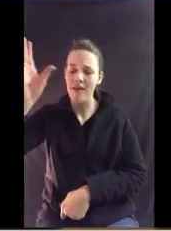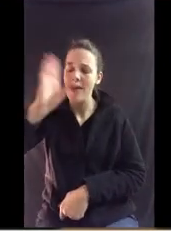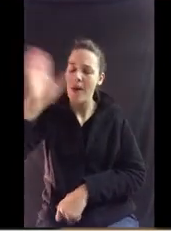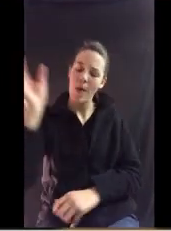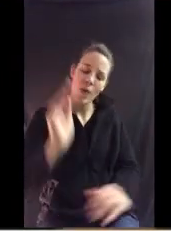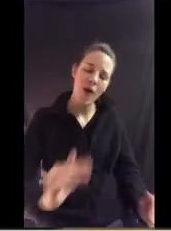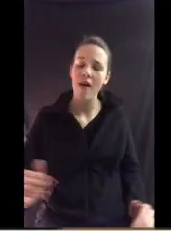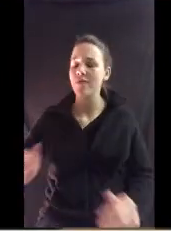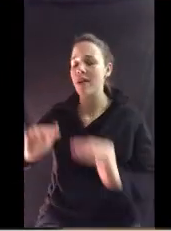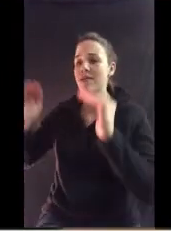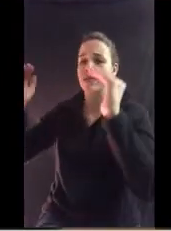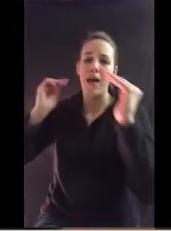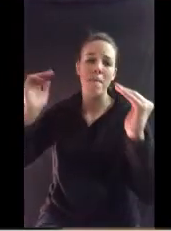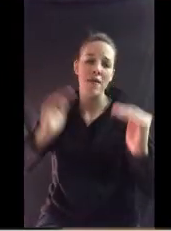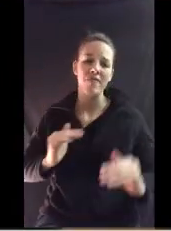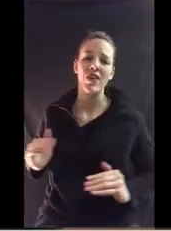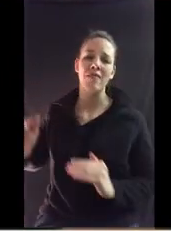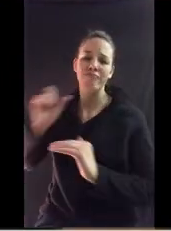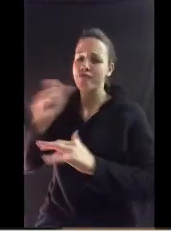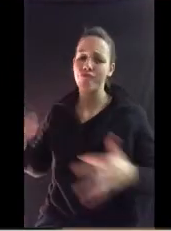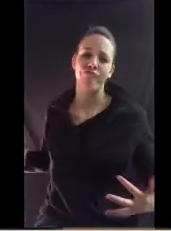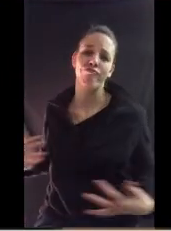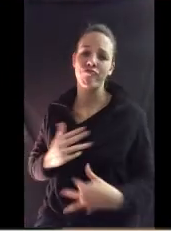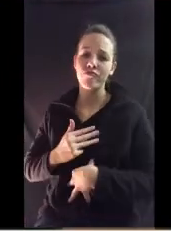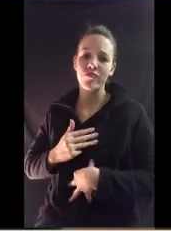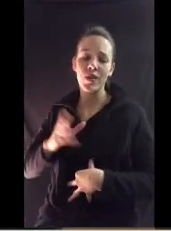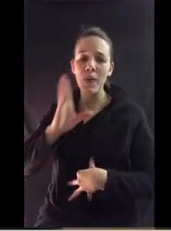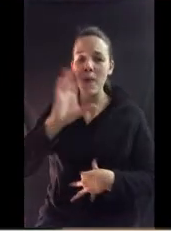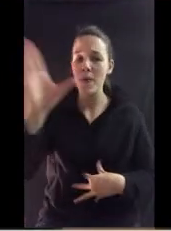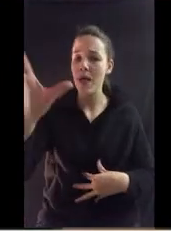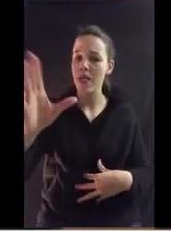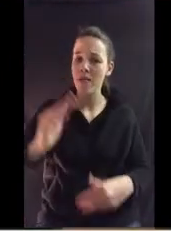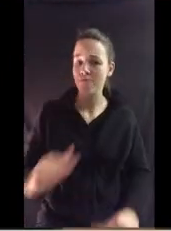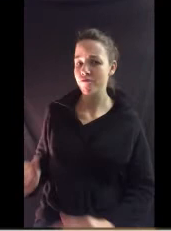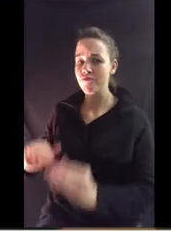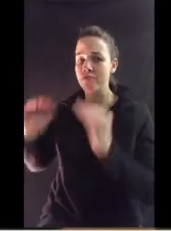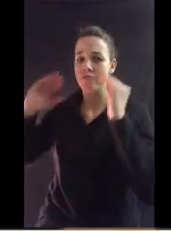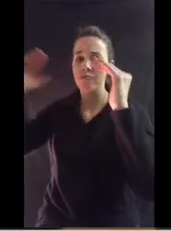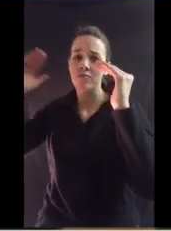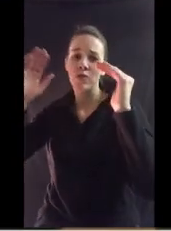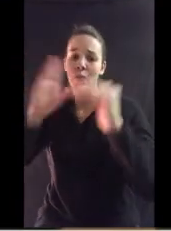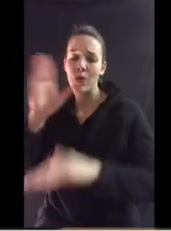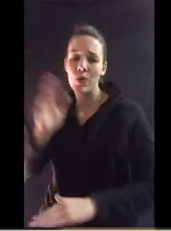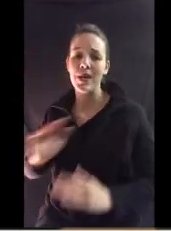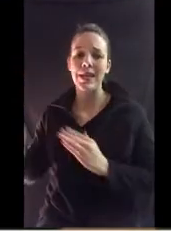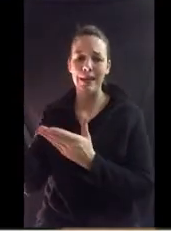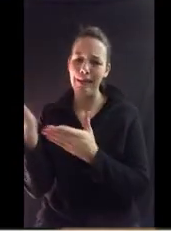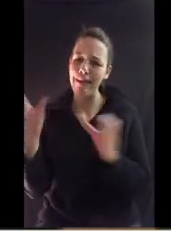day. I'll rise up, I'll rise unafraid. I'll rise.